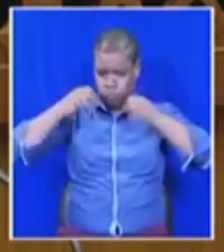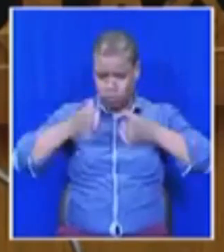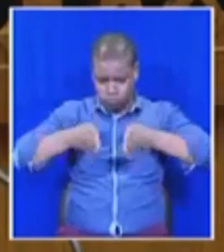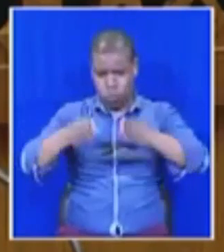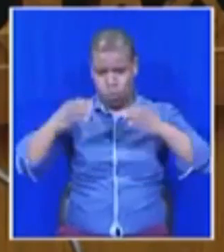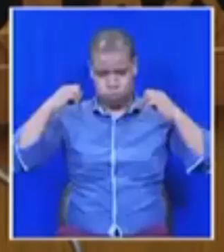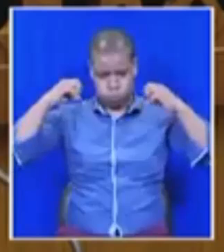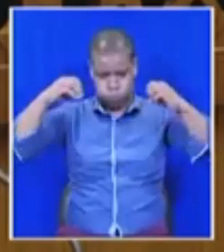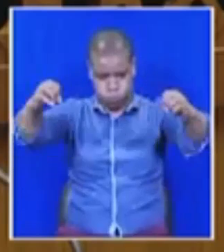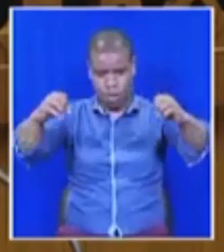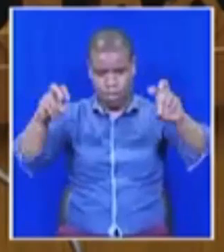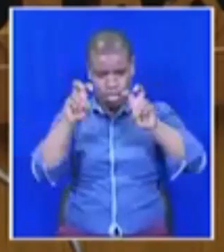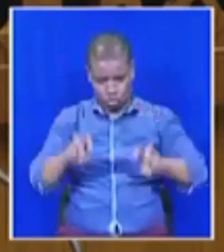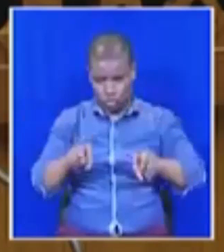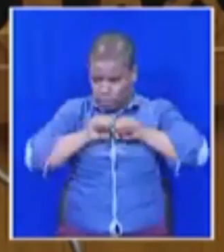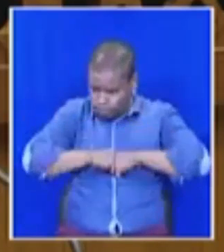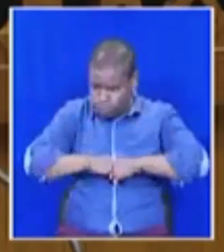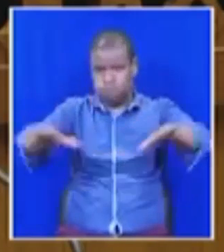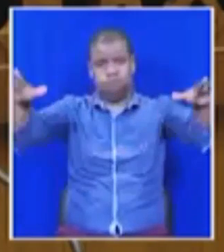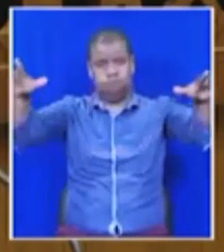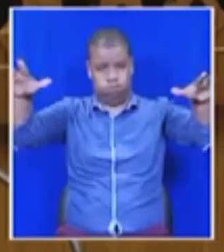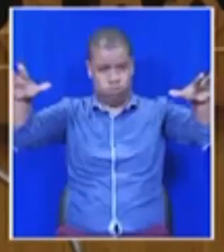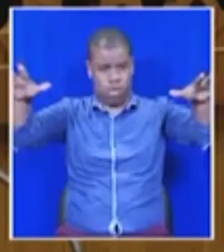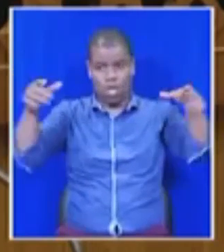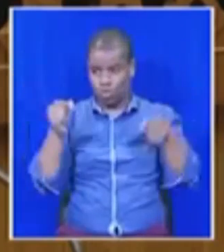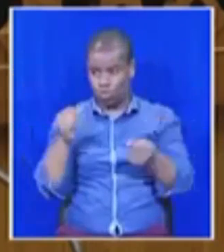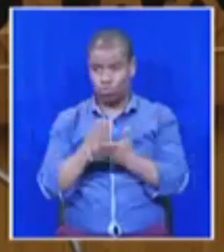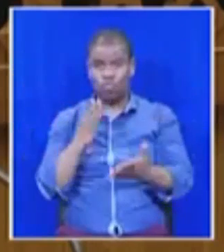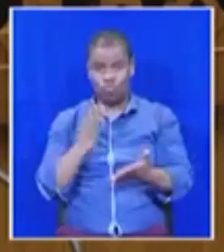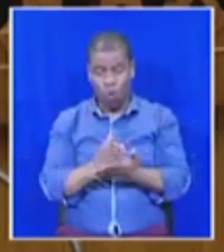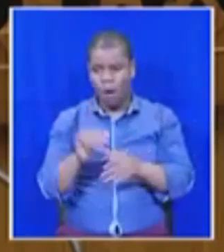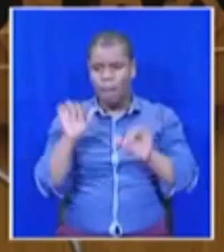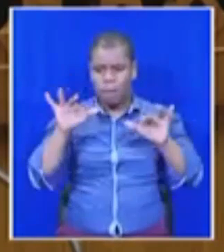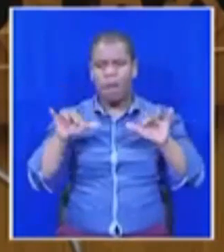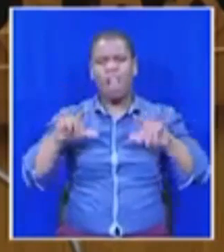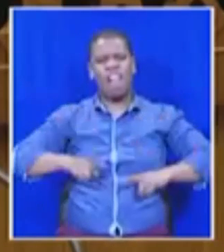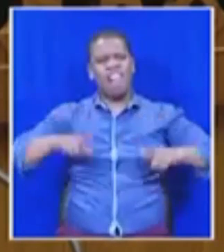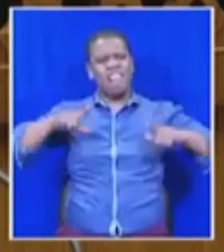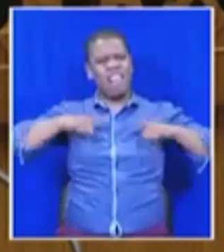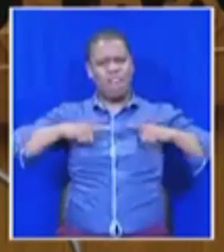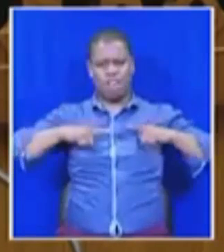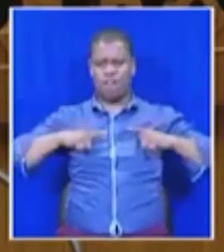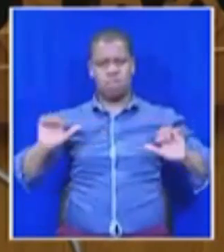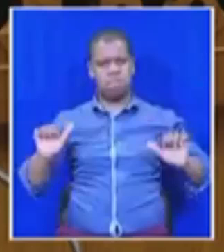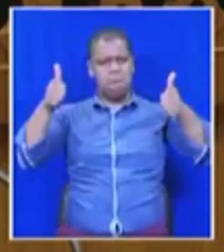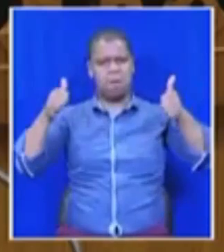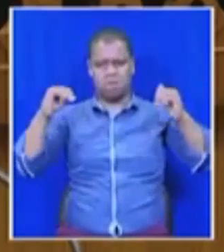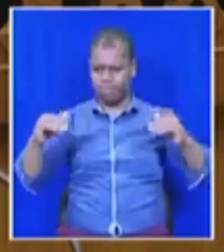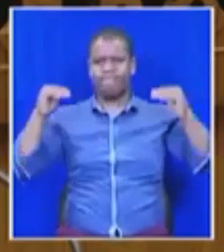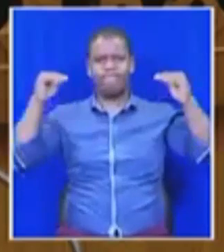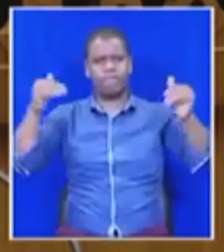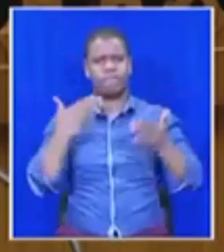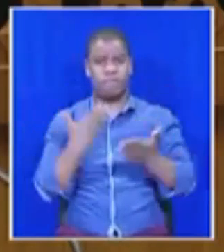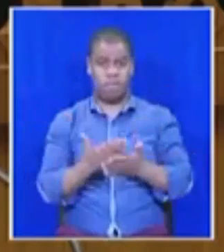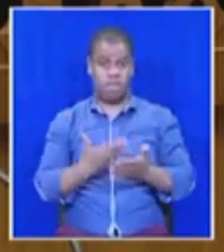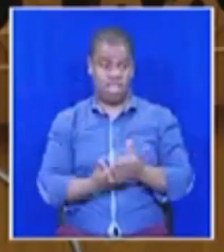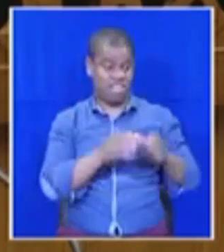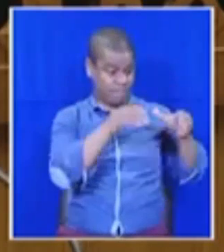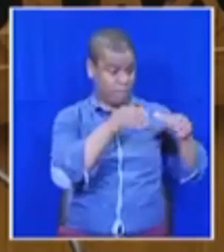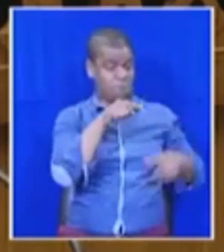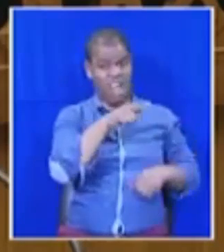electricity in all communities to improving the living conditions for all. The EFF is our last hope